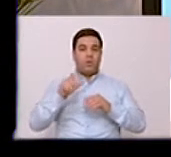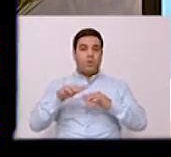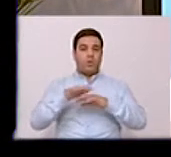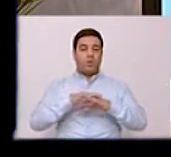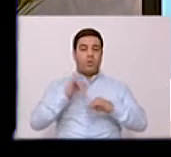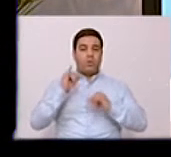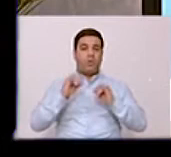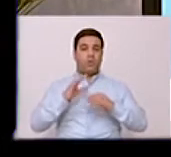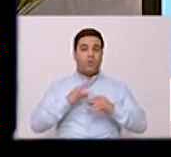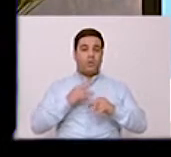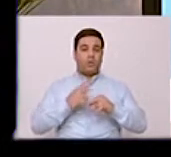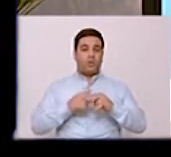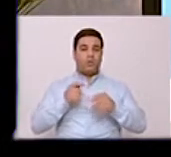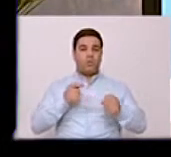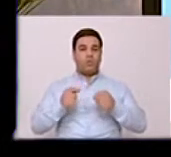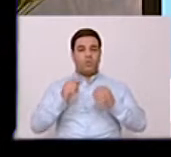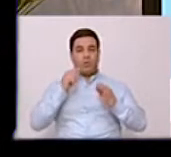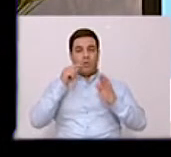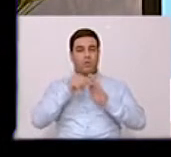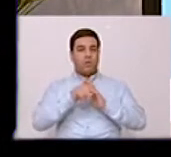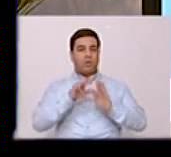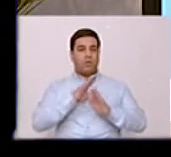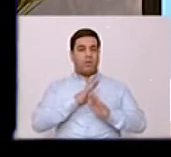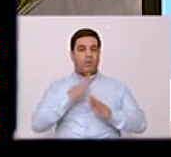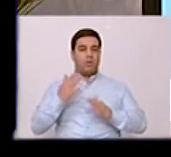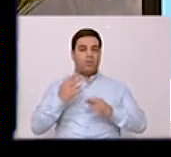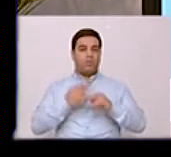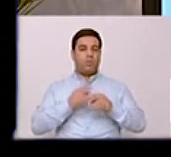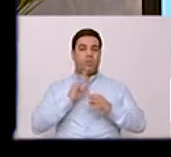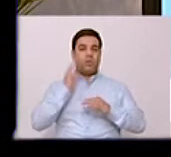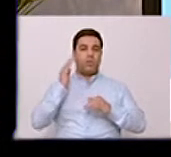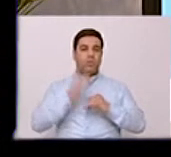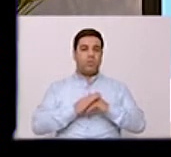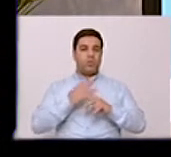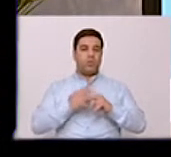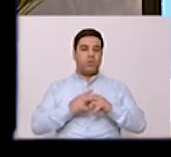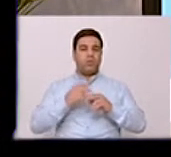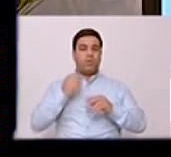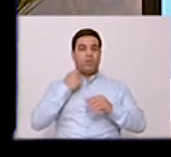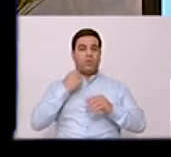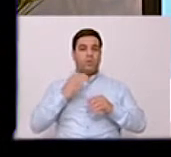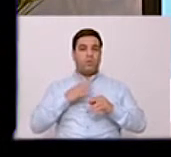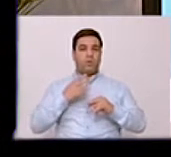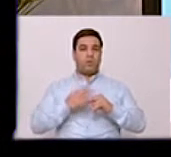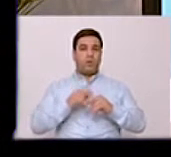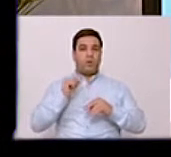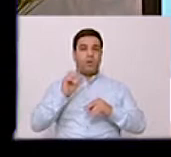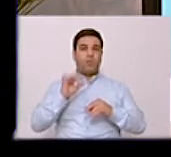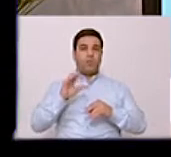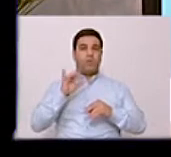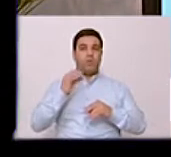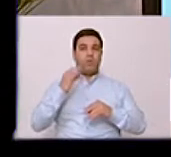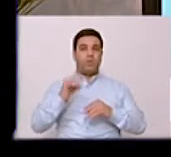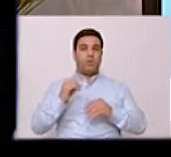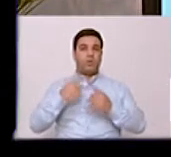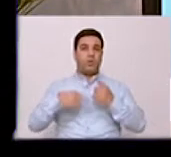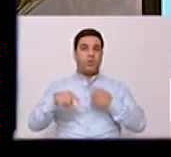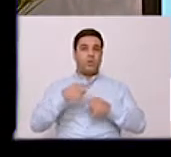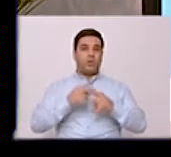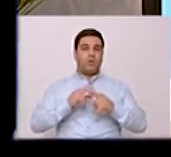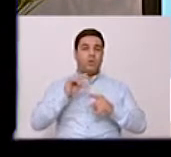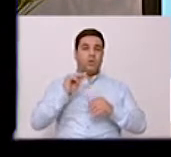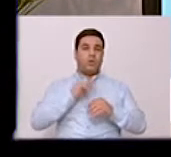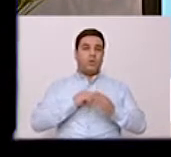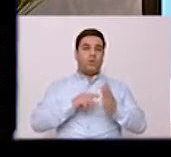qilgan, hukumat ishlariga qaramagan, kecha-yu kunduz chog'ir ichib yotgan Abulfayzxon siyosatini ham, ish boshiga